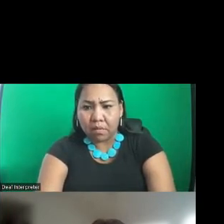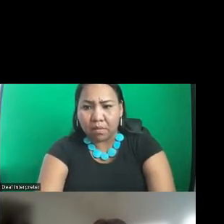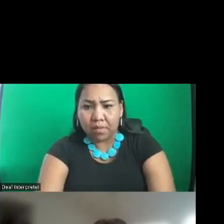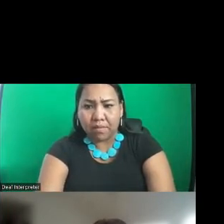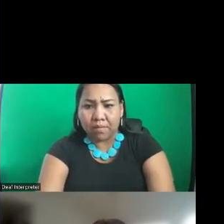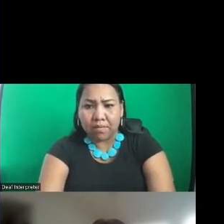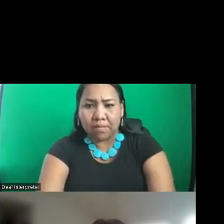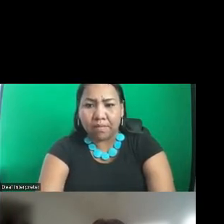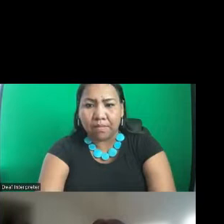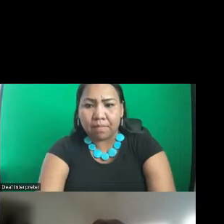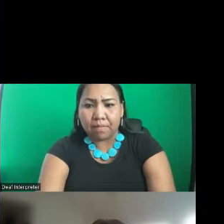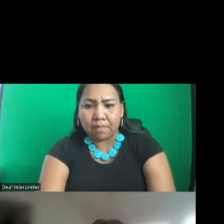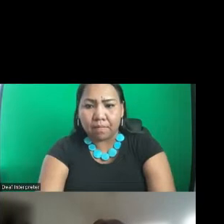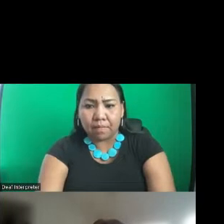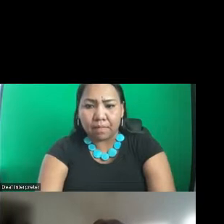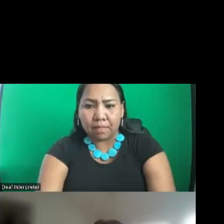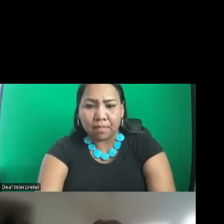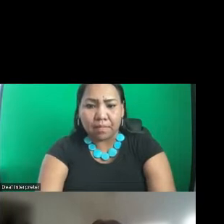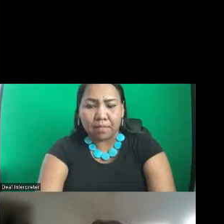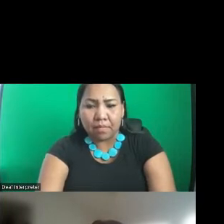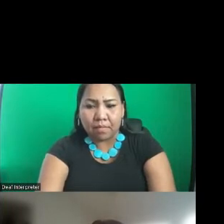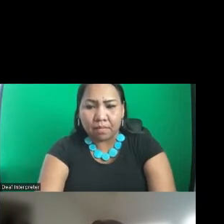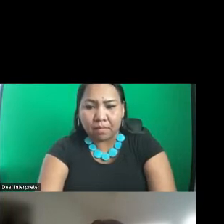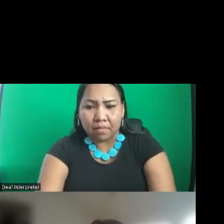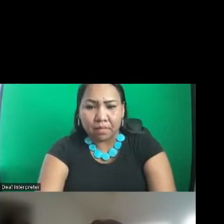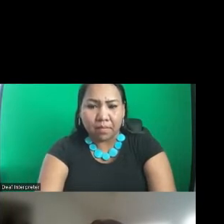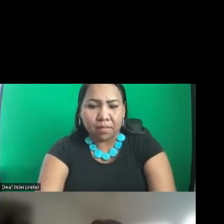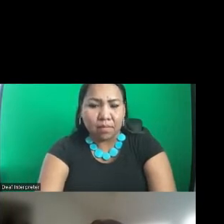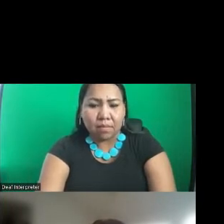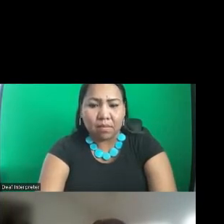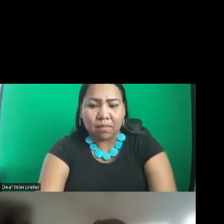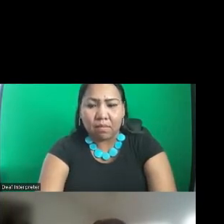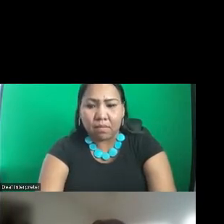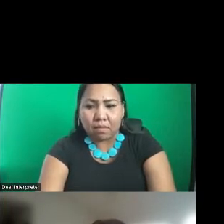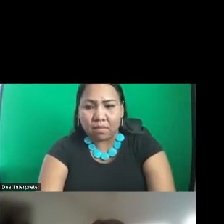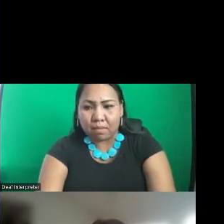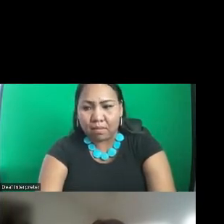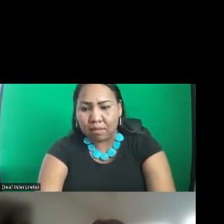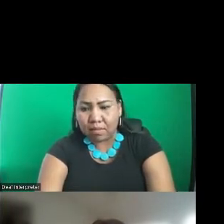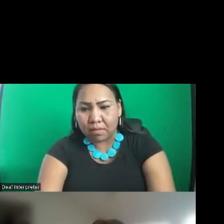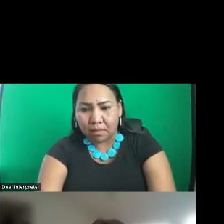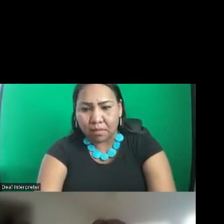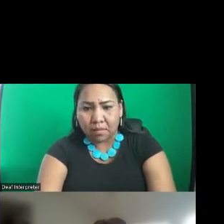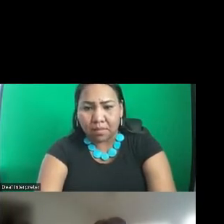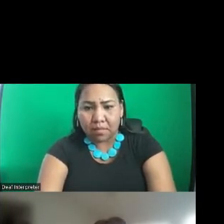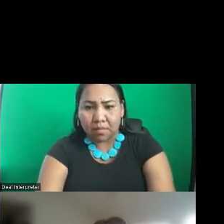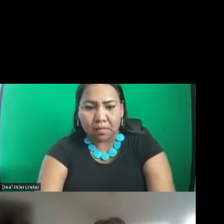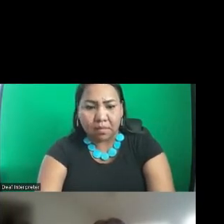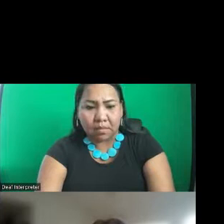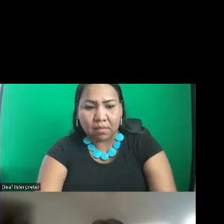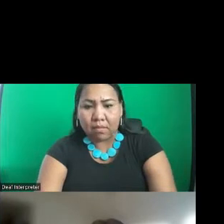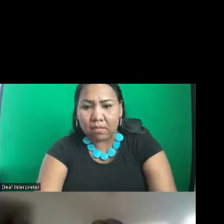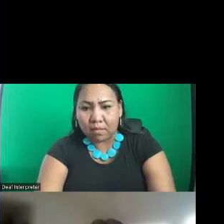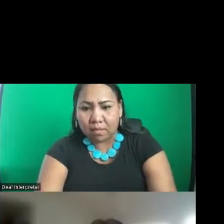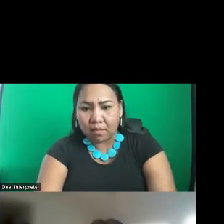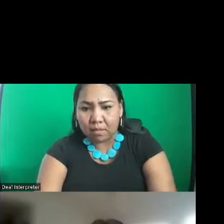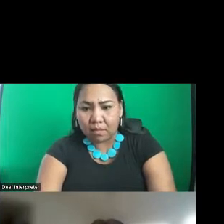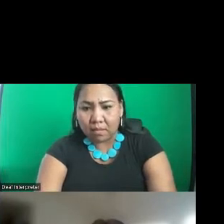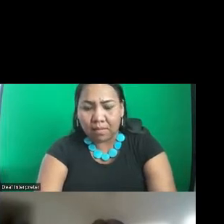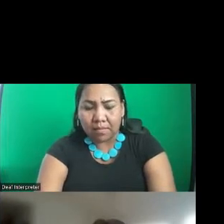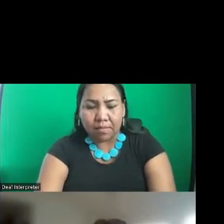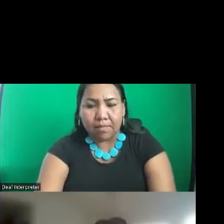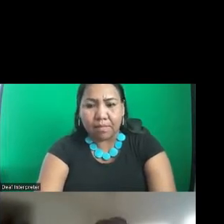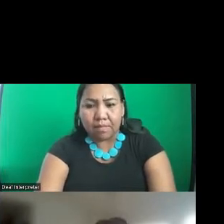of inclusive WIOA programs, policies, and practices through research, technical assistance, and demonstration